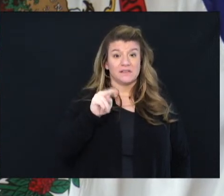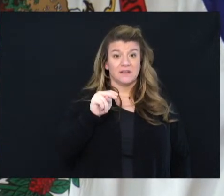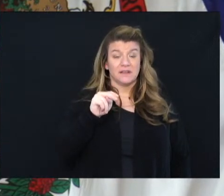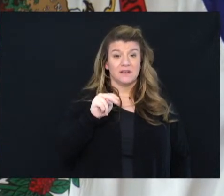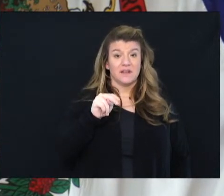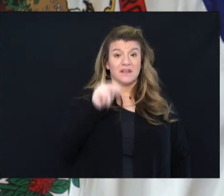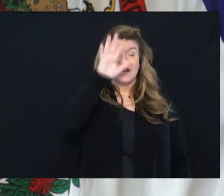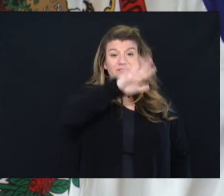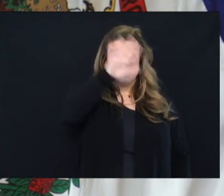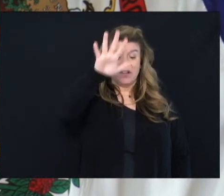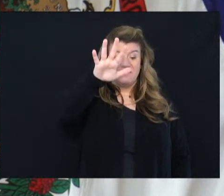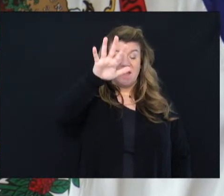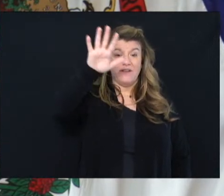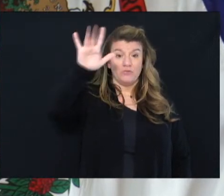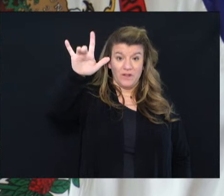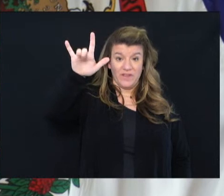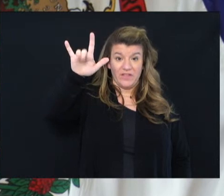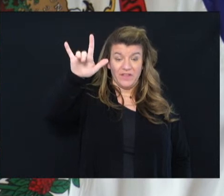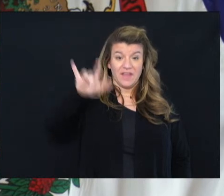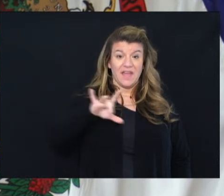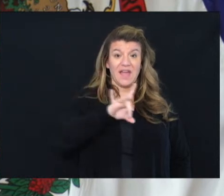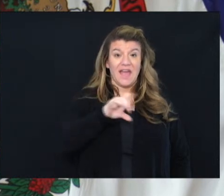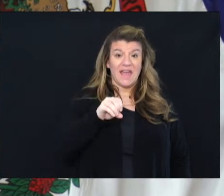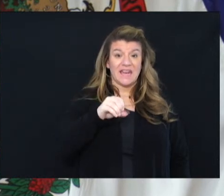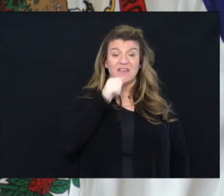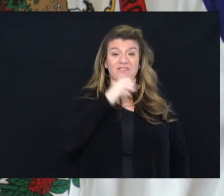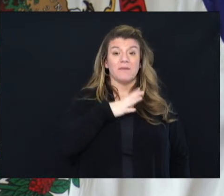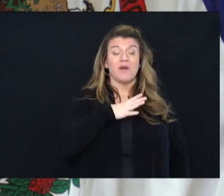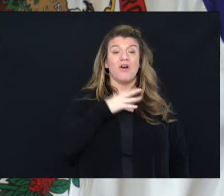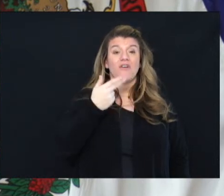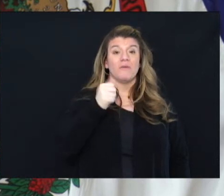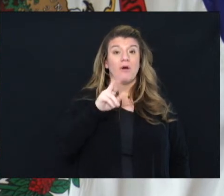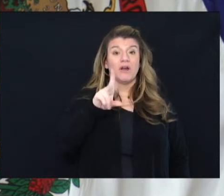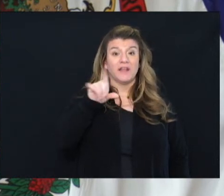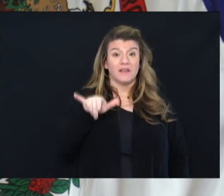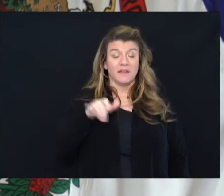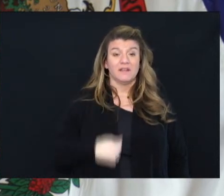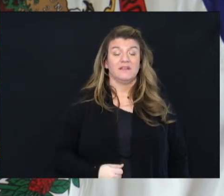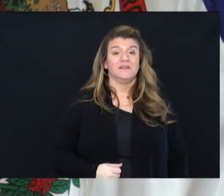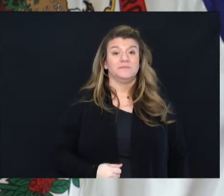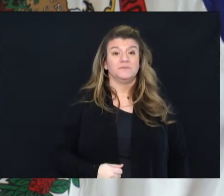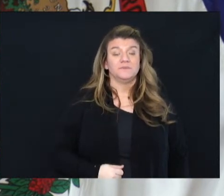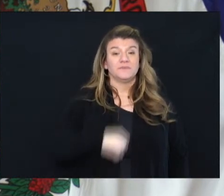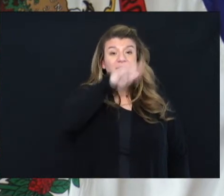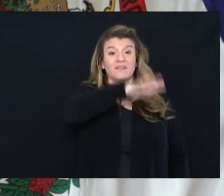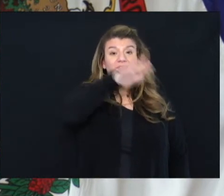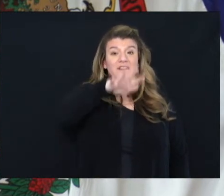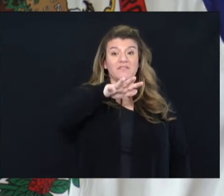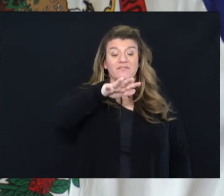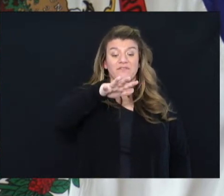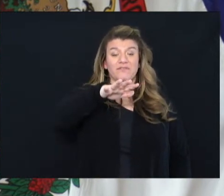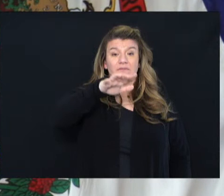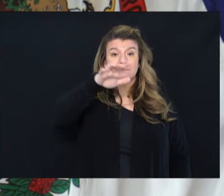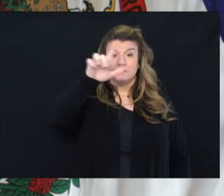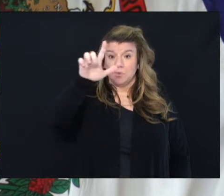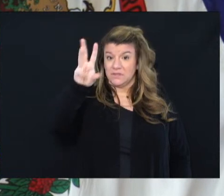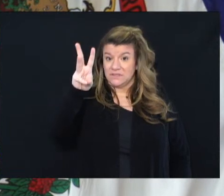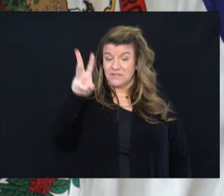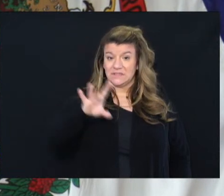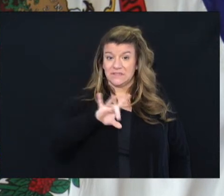The 5,525th death, an 80-year-old female from Hardy County. The 5,526th death,